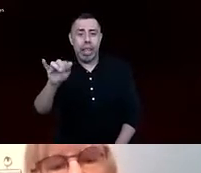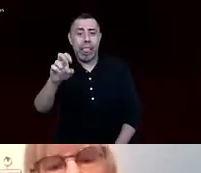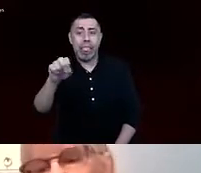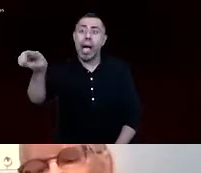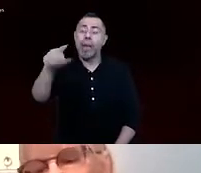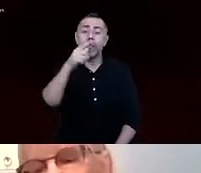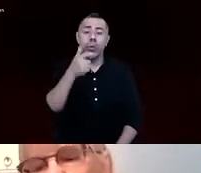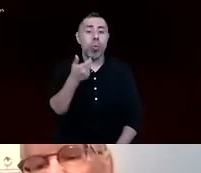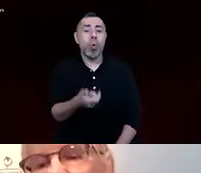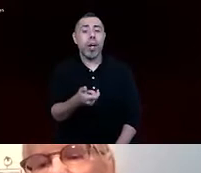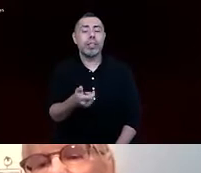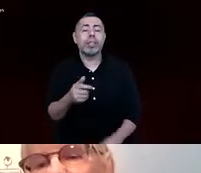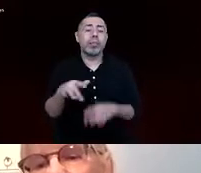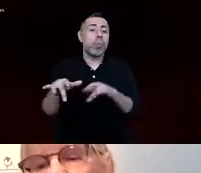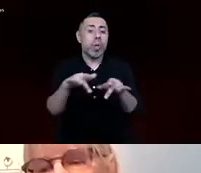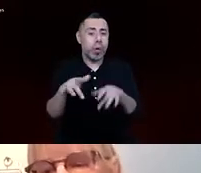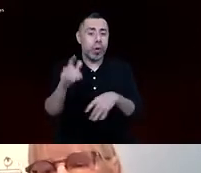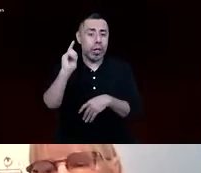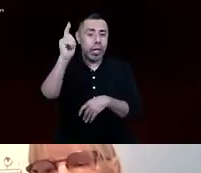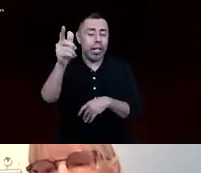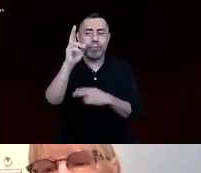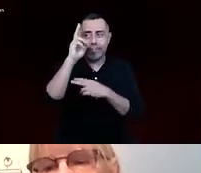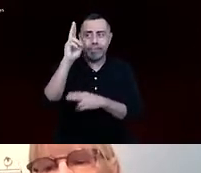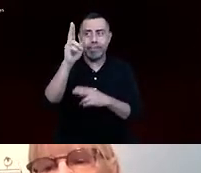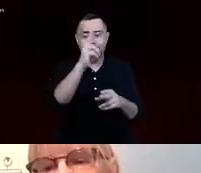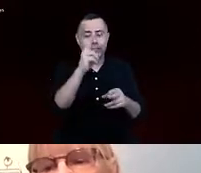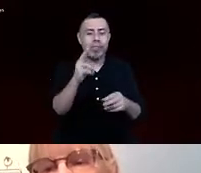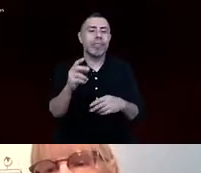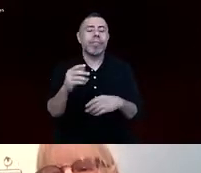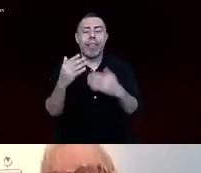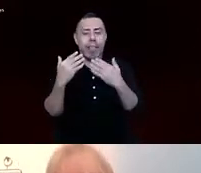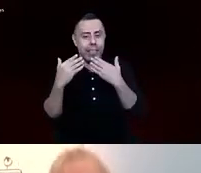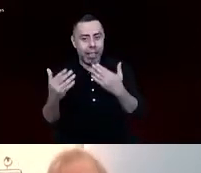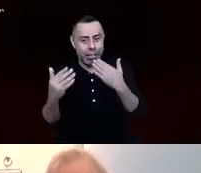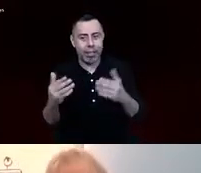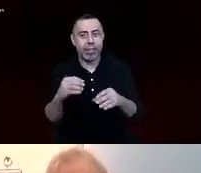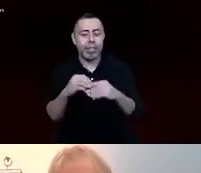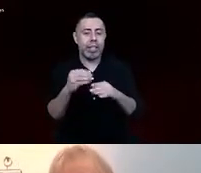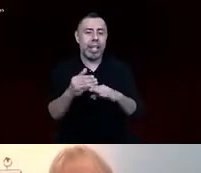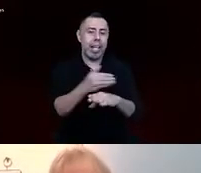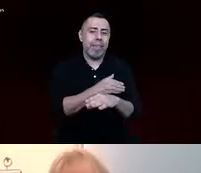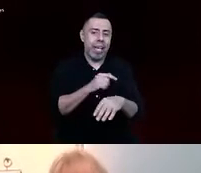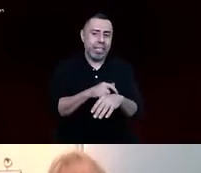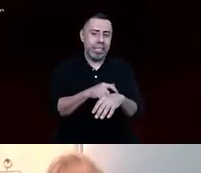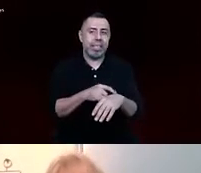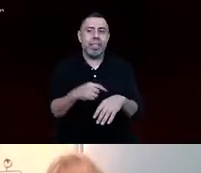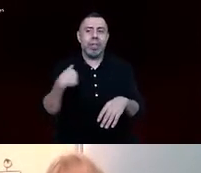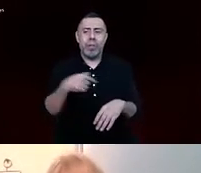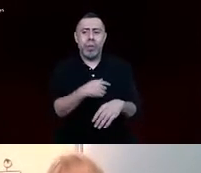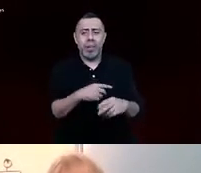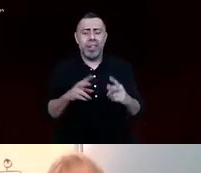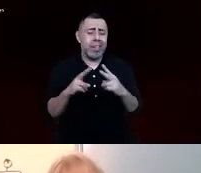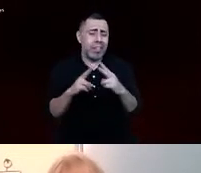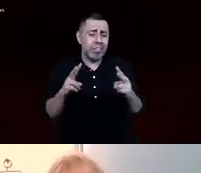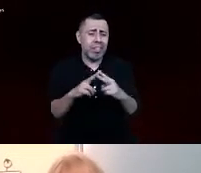to be watching the recording on our website in the future. We thank you in advance. And we are so grateful